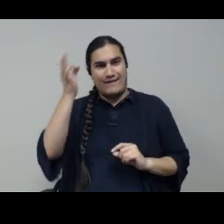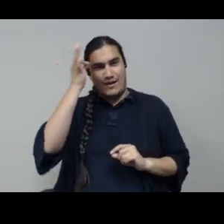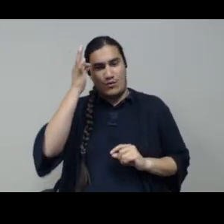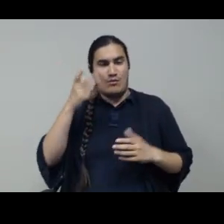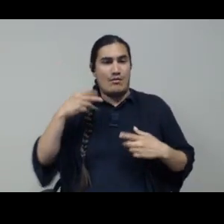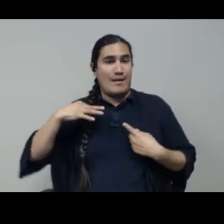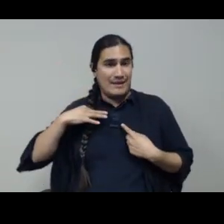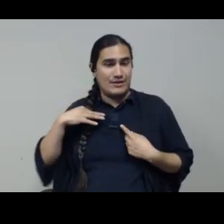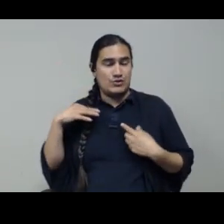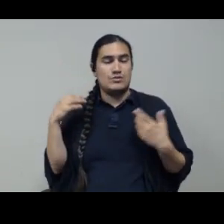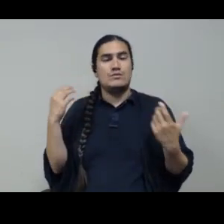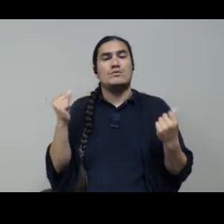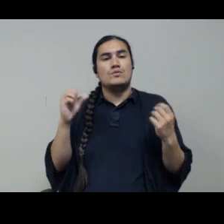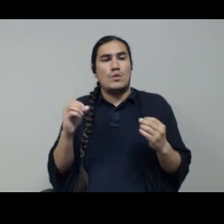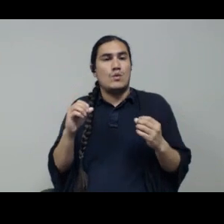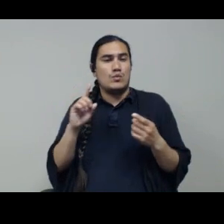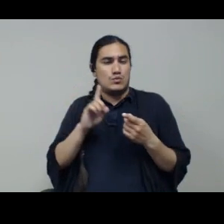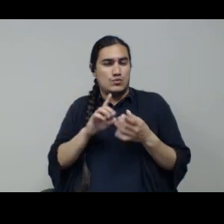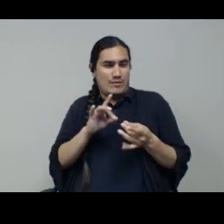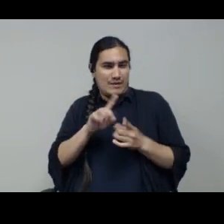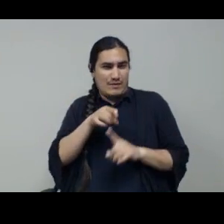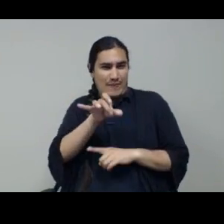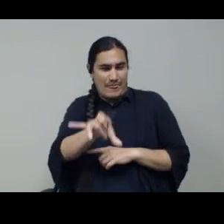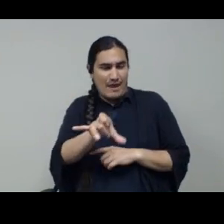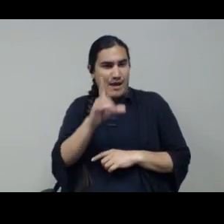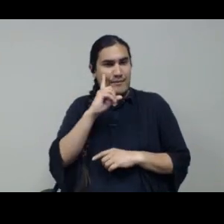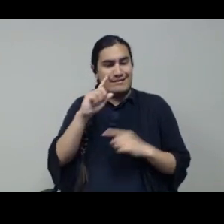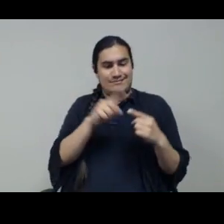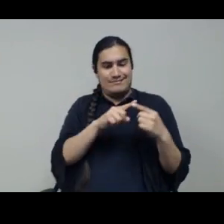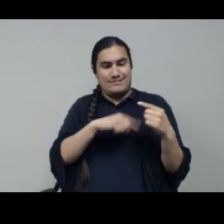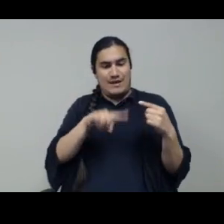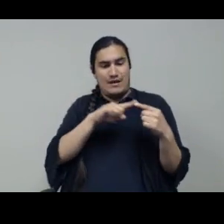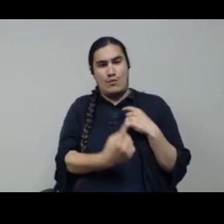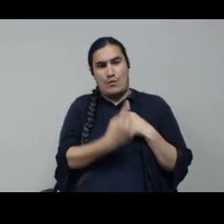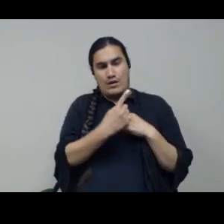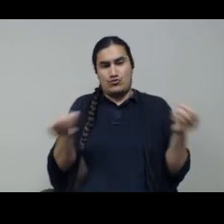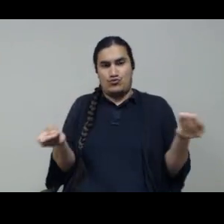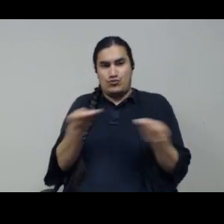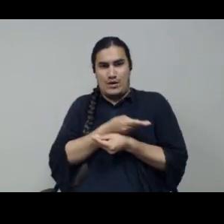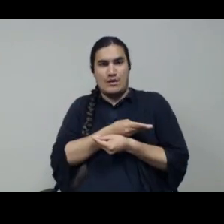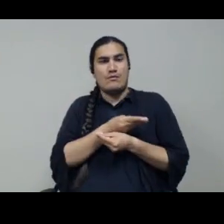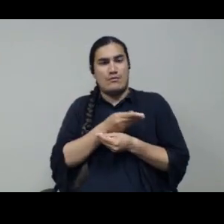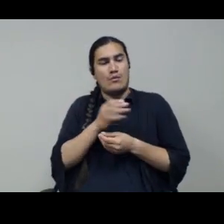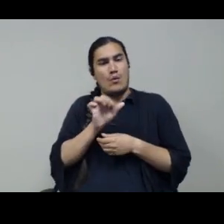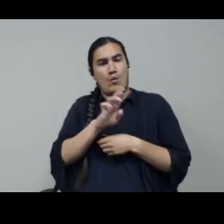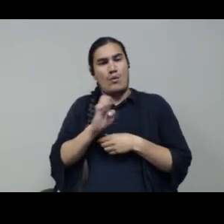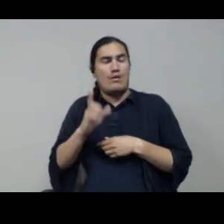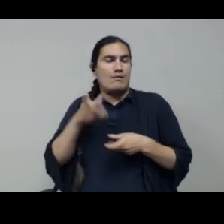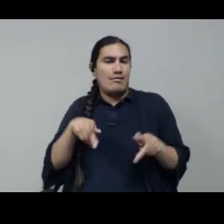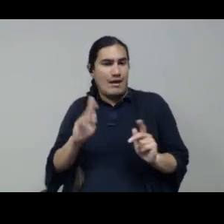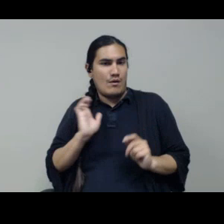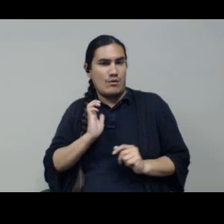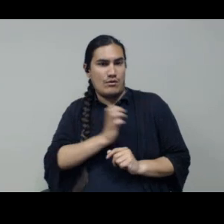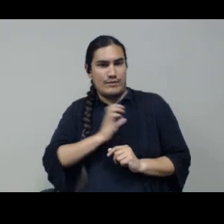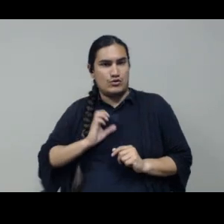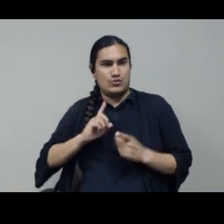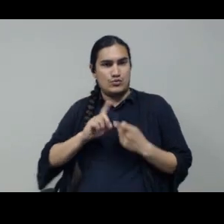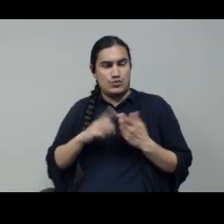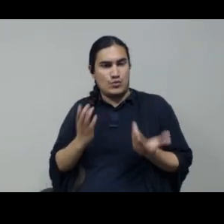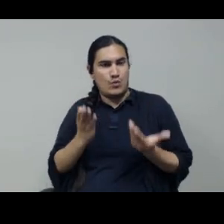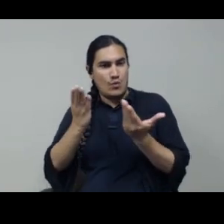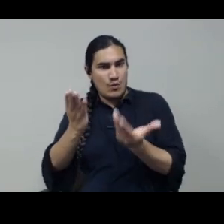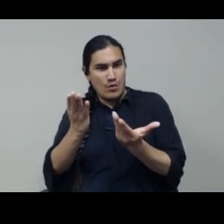application. So to address that, since cycle 1, the Trade Corridor program has allowed the commission to award advanced